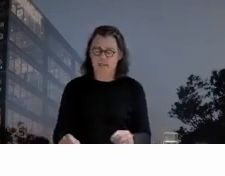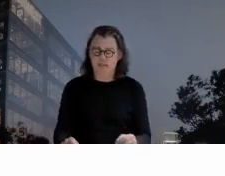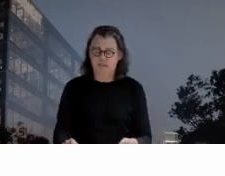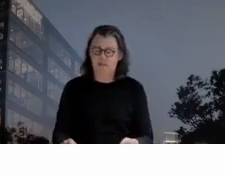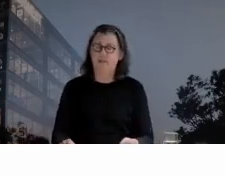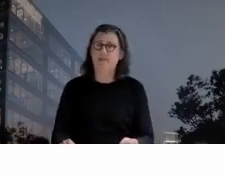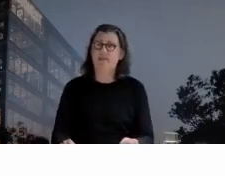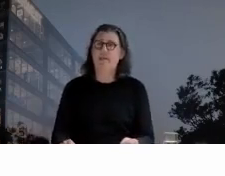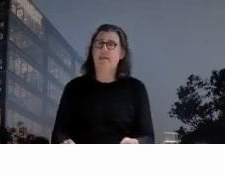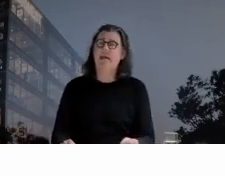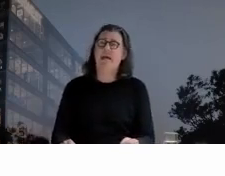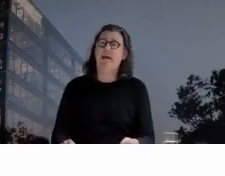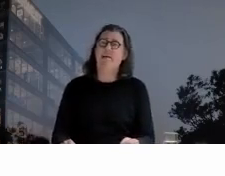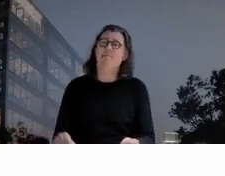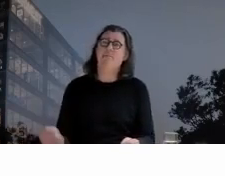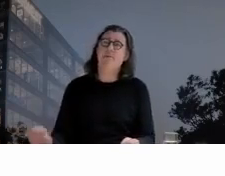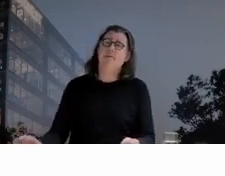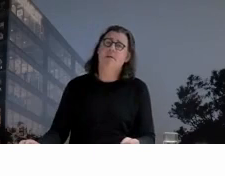to understand the differences.